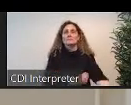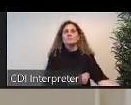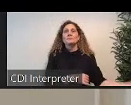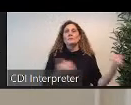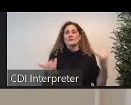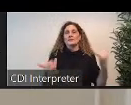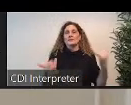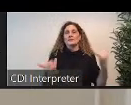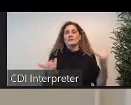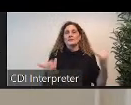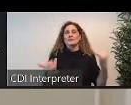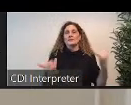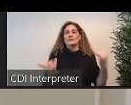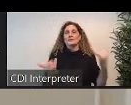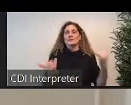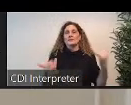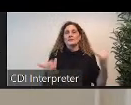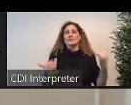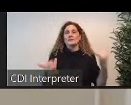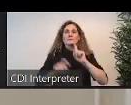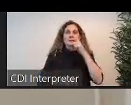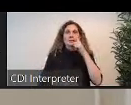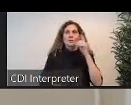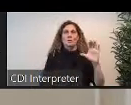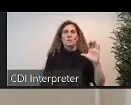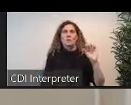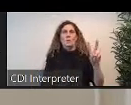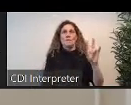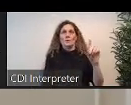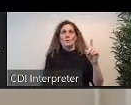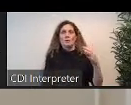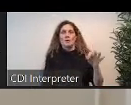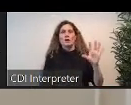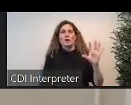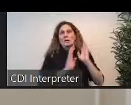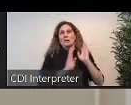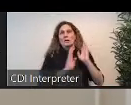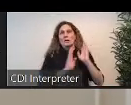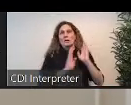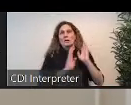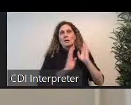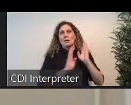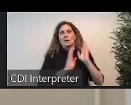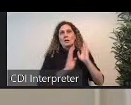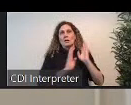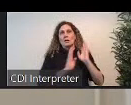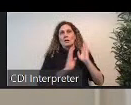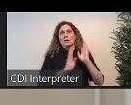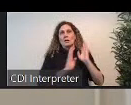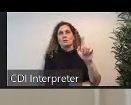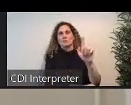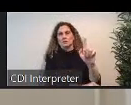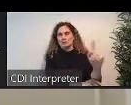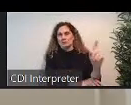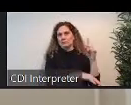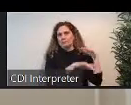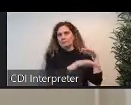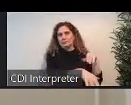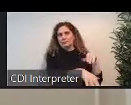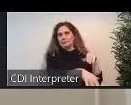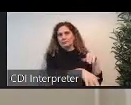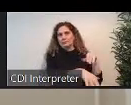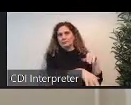February 17th, we had 521 people tested at American Family Field, 79 at the Northwest Health Center, and 78 at